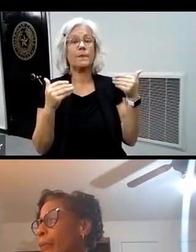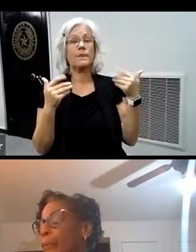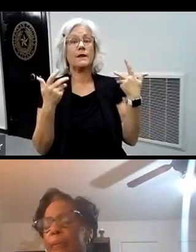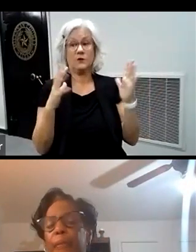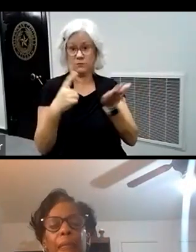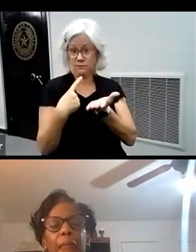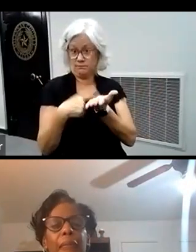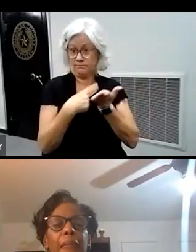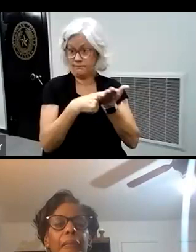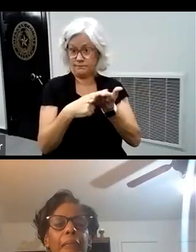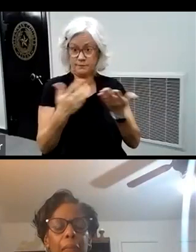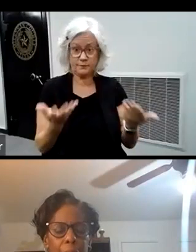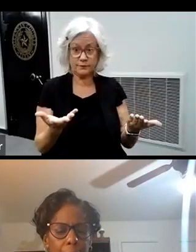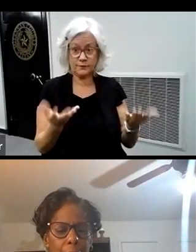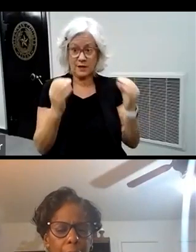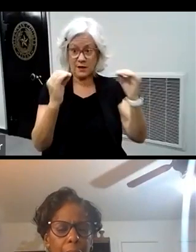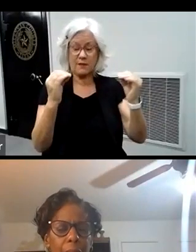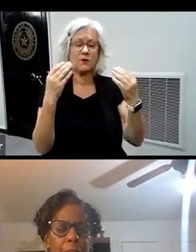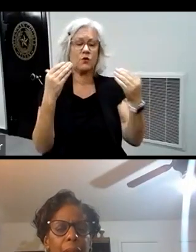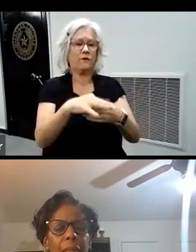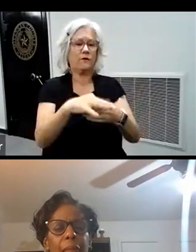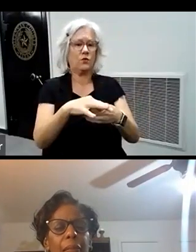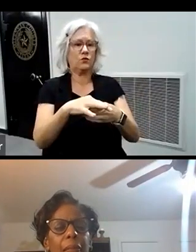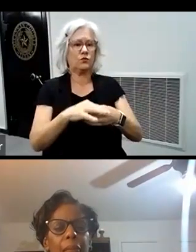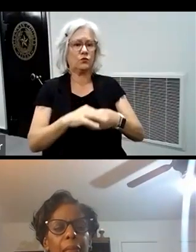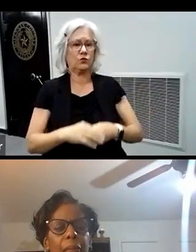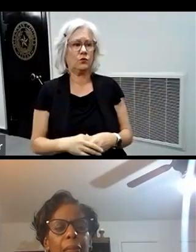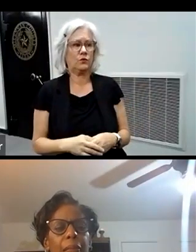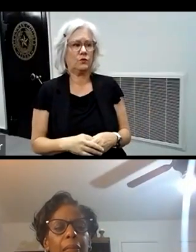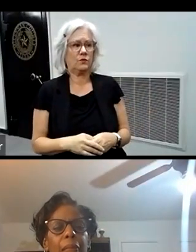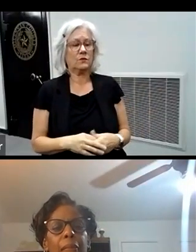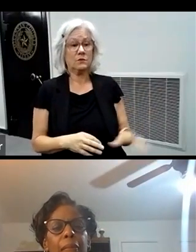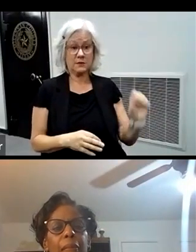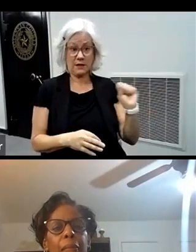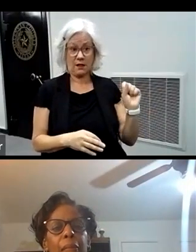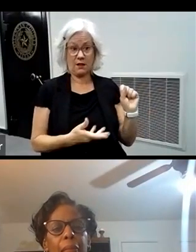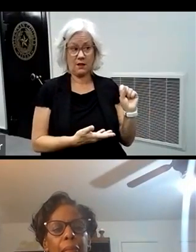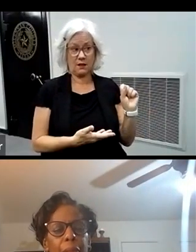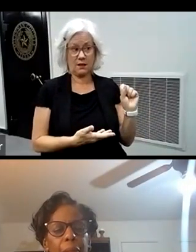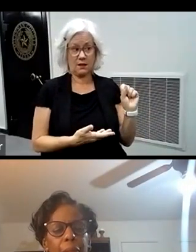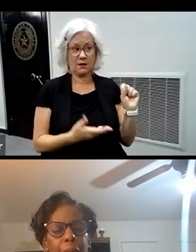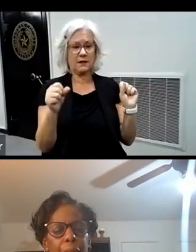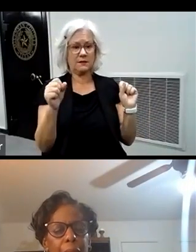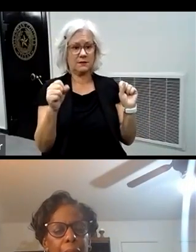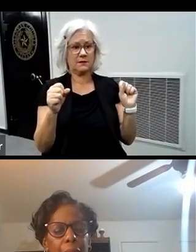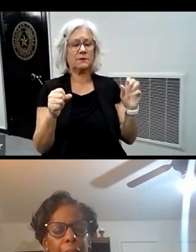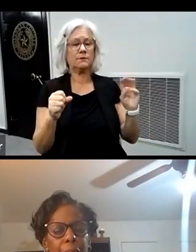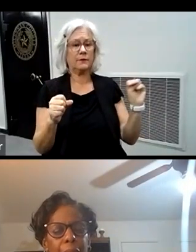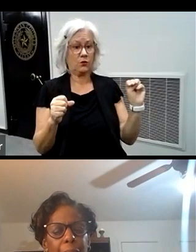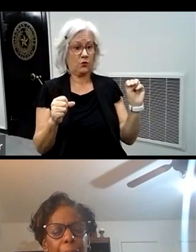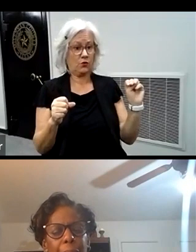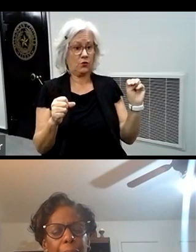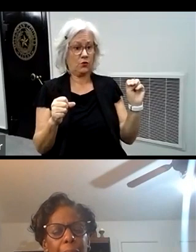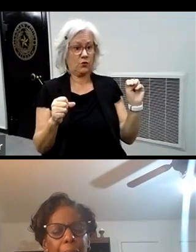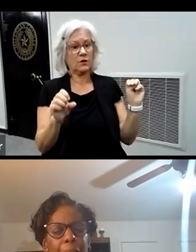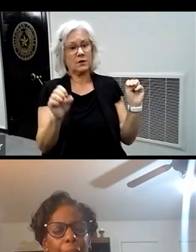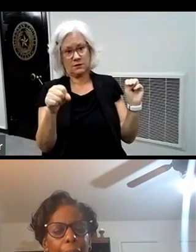and second. Any other discussion? No discussion, call for a vote. Commissioner Snell, Aye. Commissioner